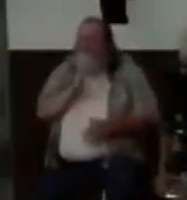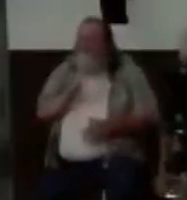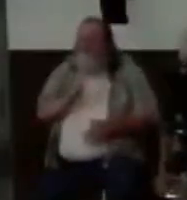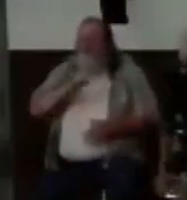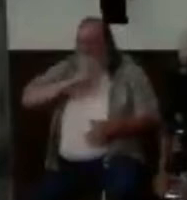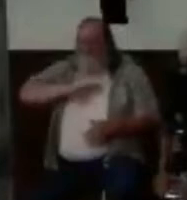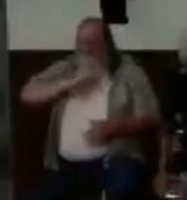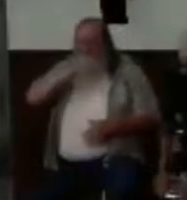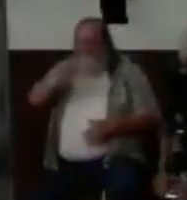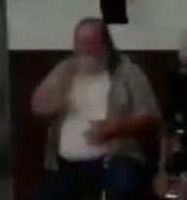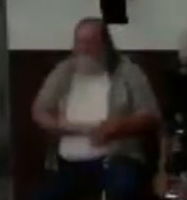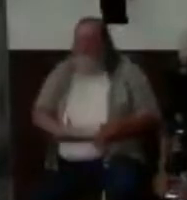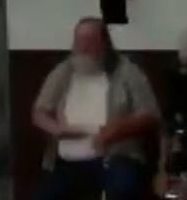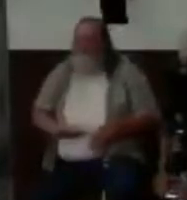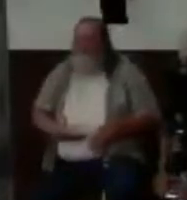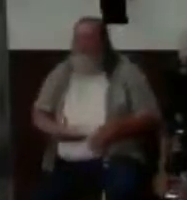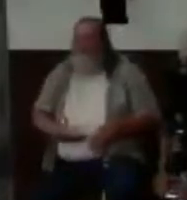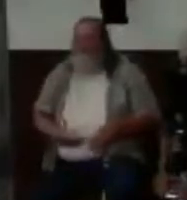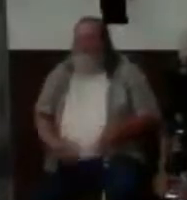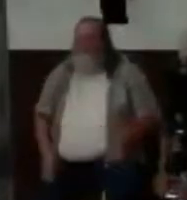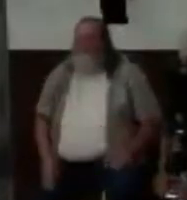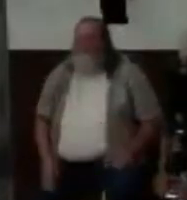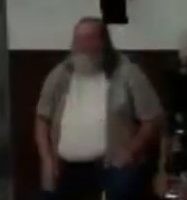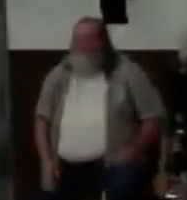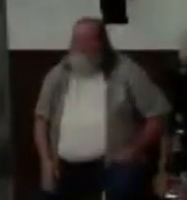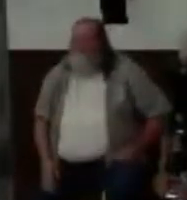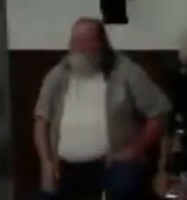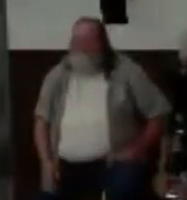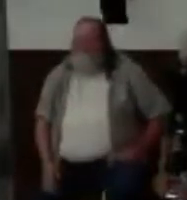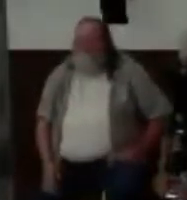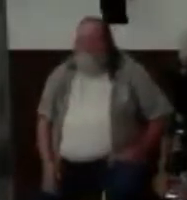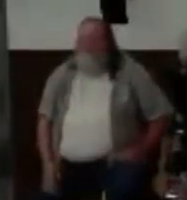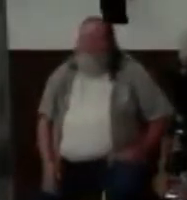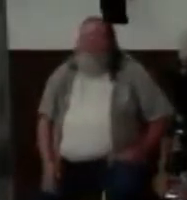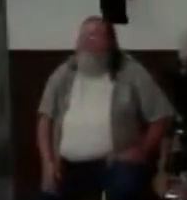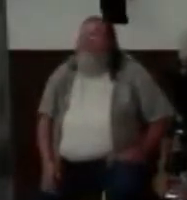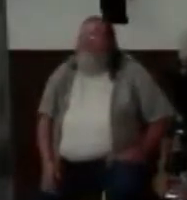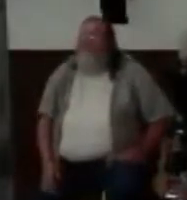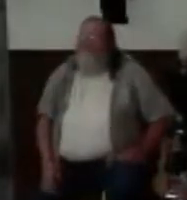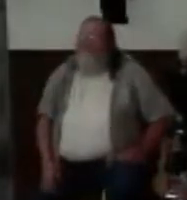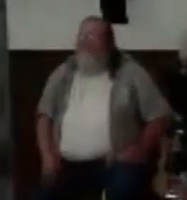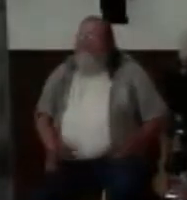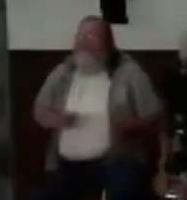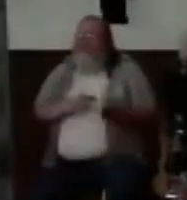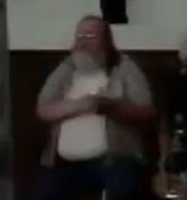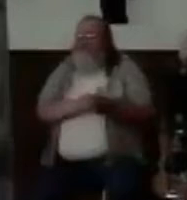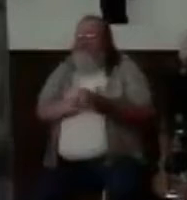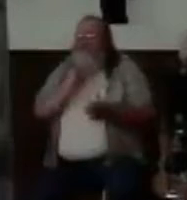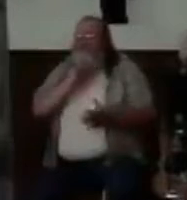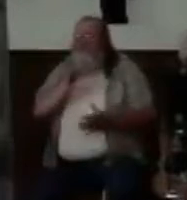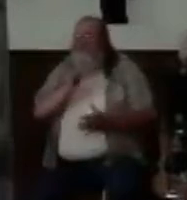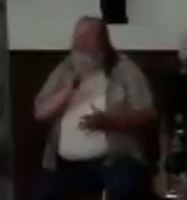the light who became man that we can receive the gift.